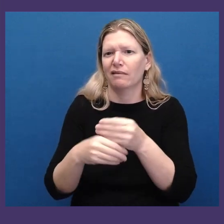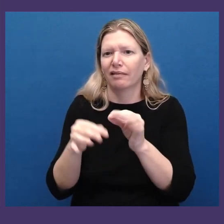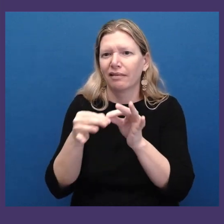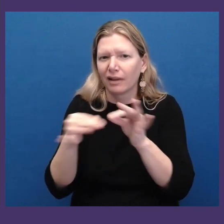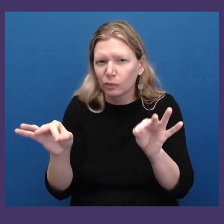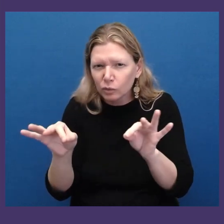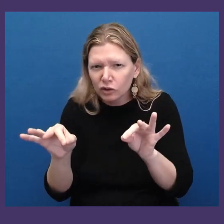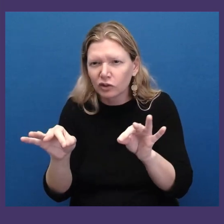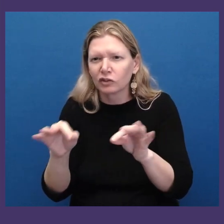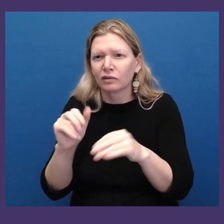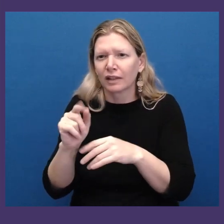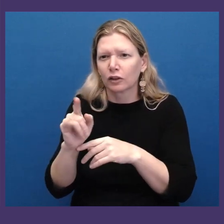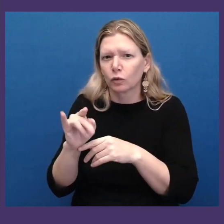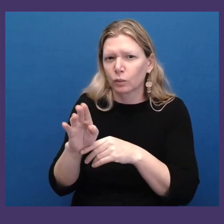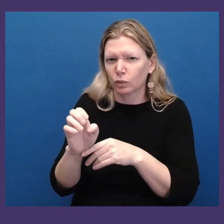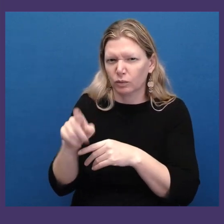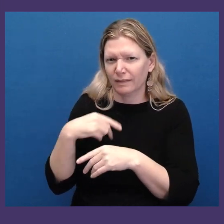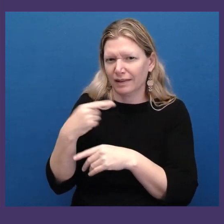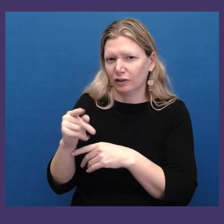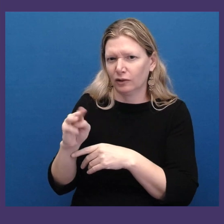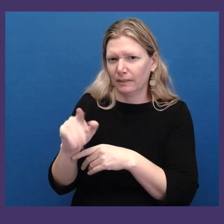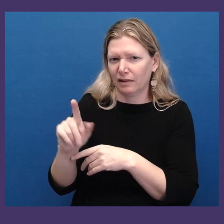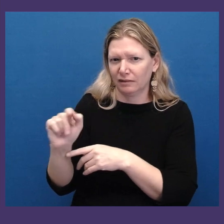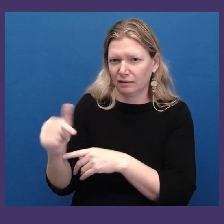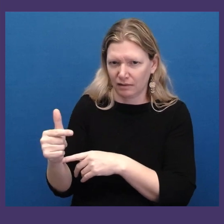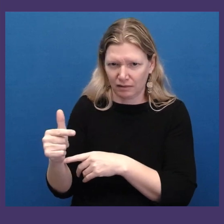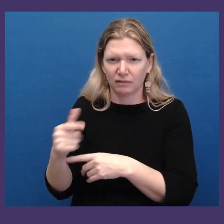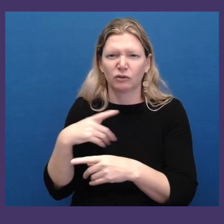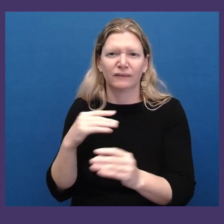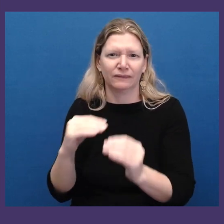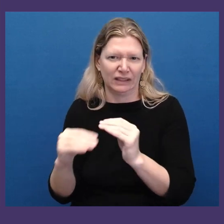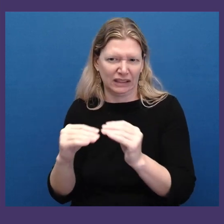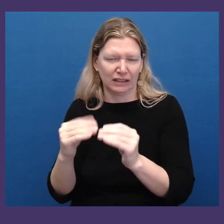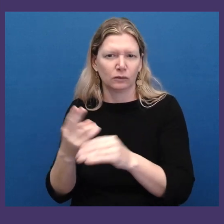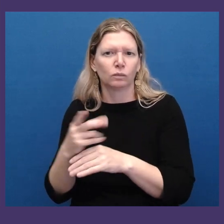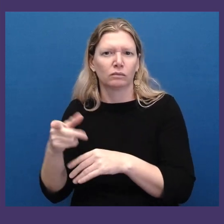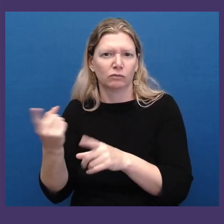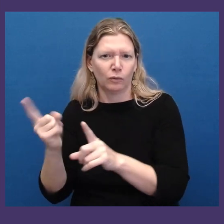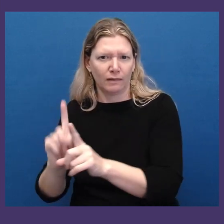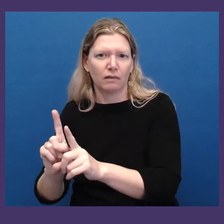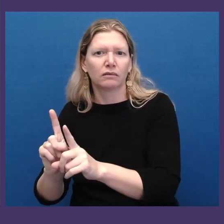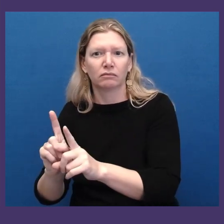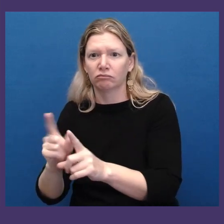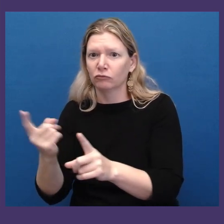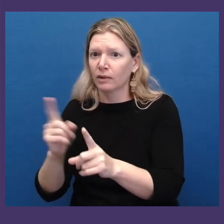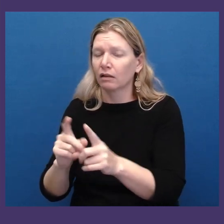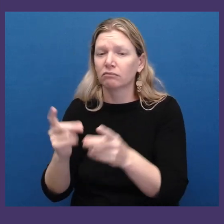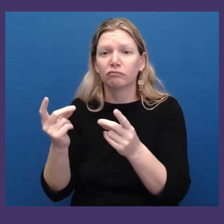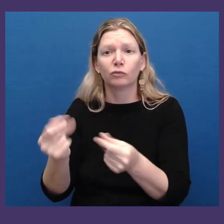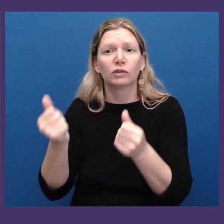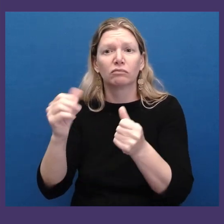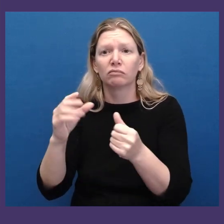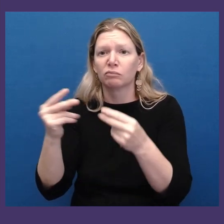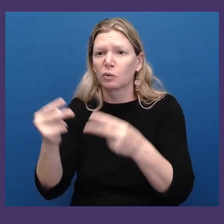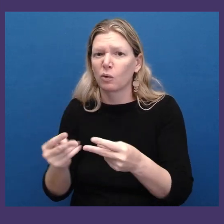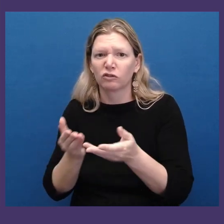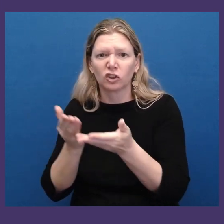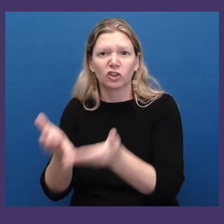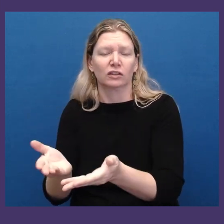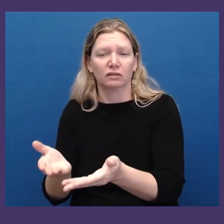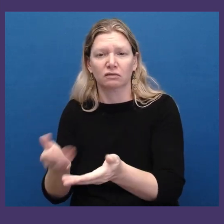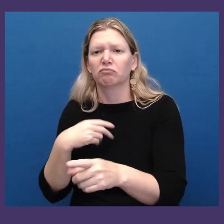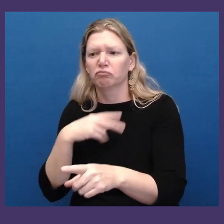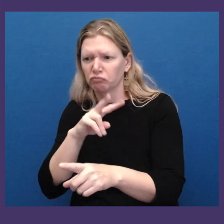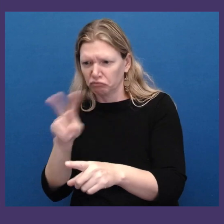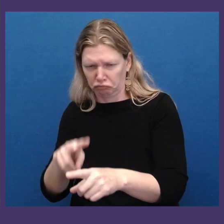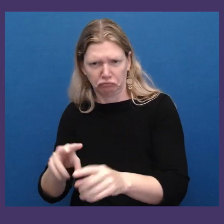Copilot. And just like that, Copilot provides a quick code suggestion, and I'm going to accept it. Voila, the